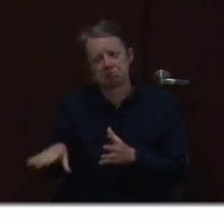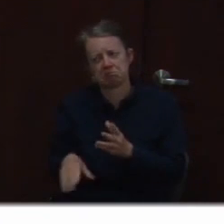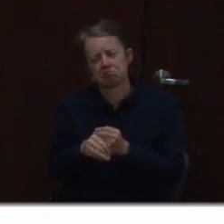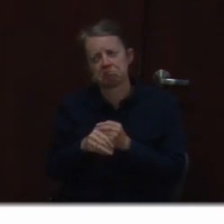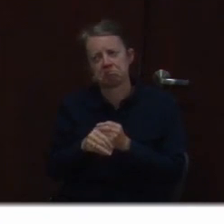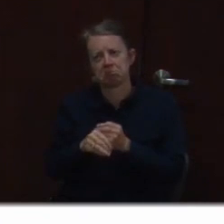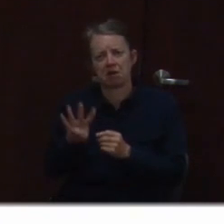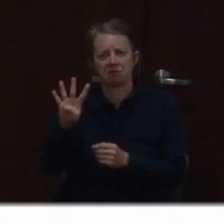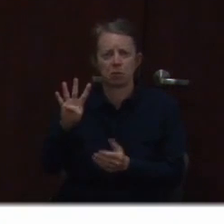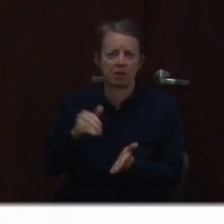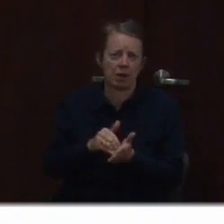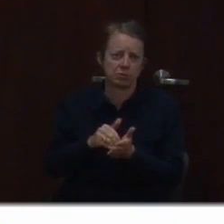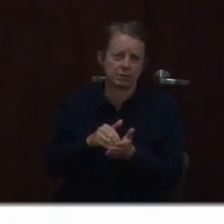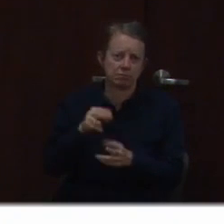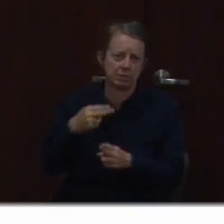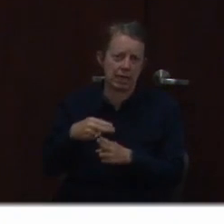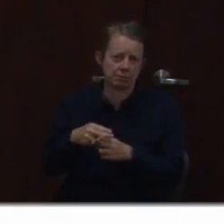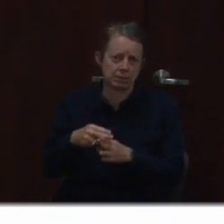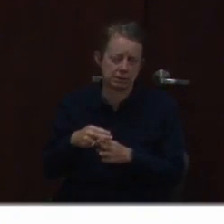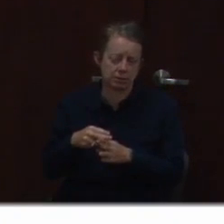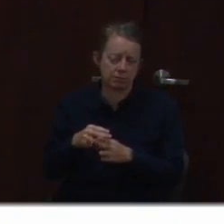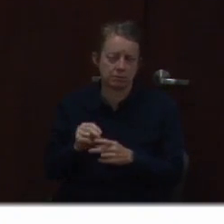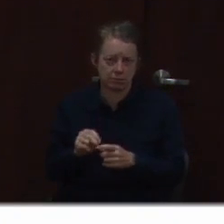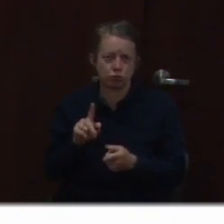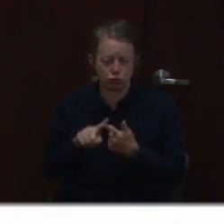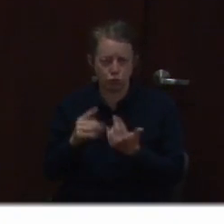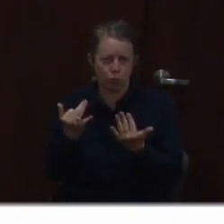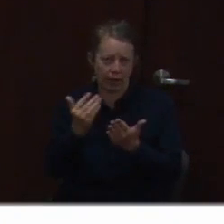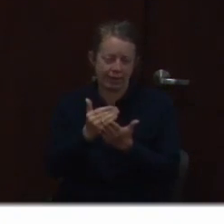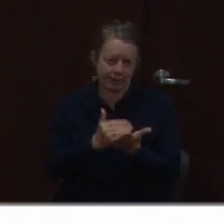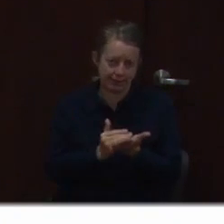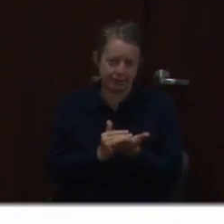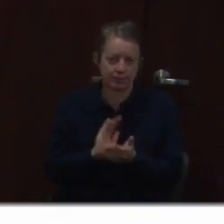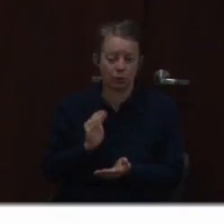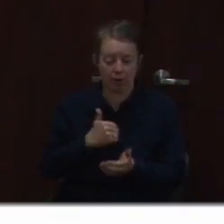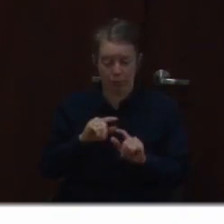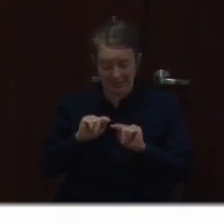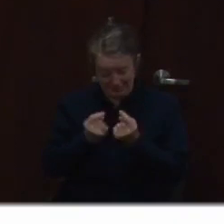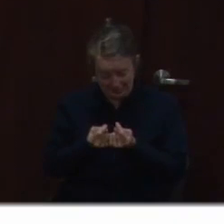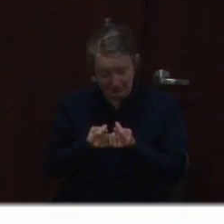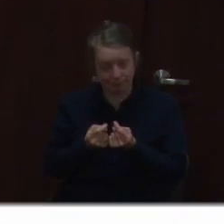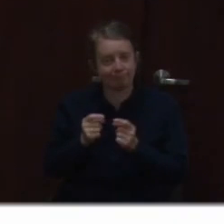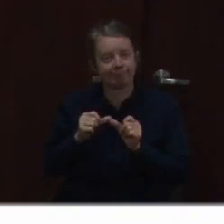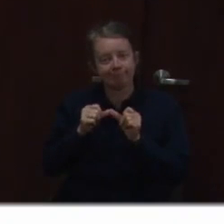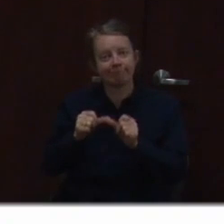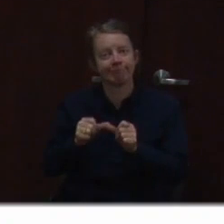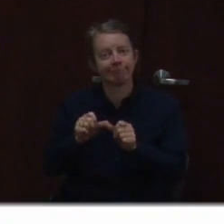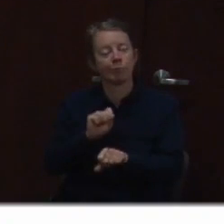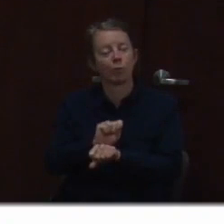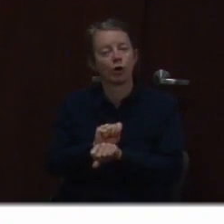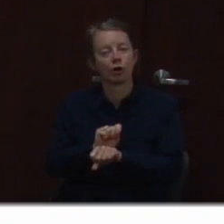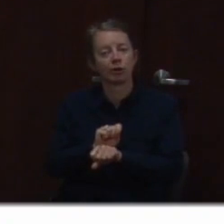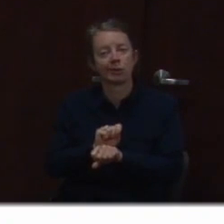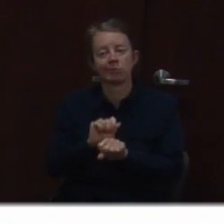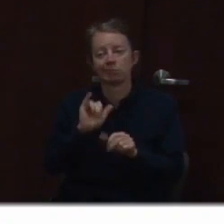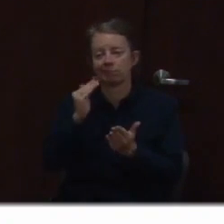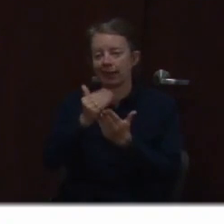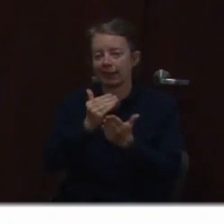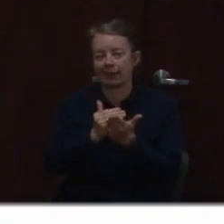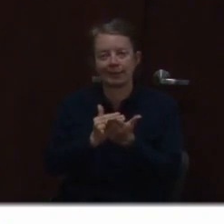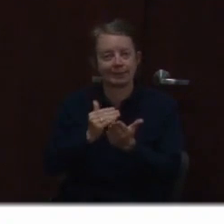so, give or take, individuals onto the list. So our team has continued to work the list